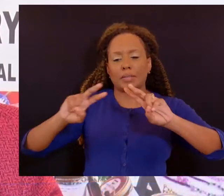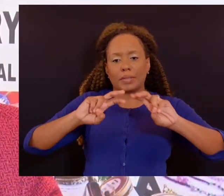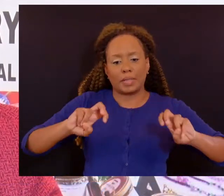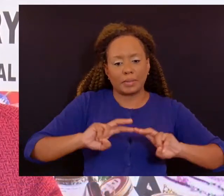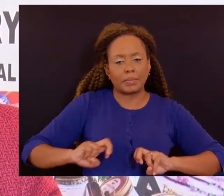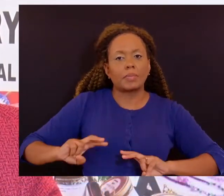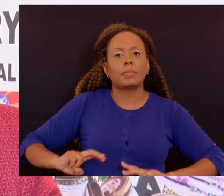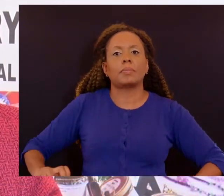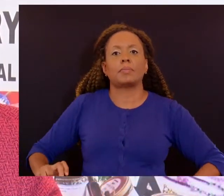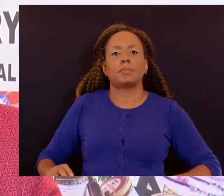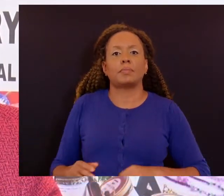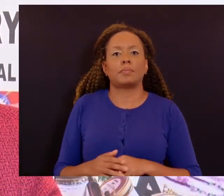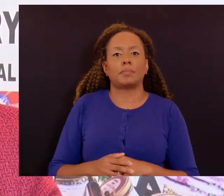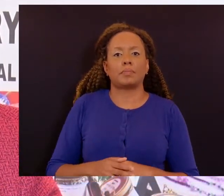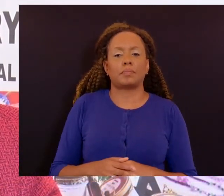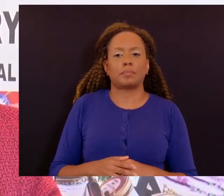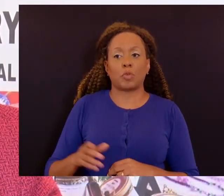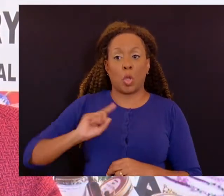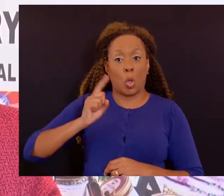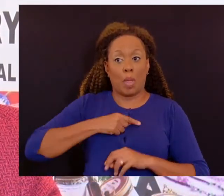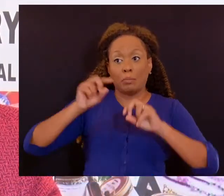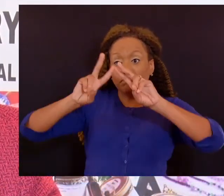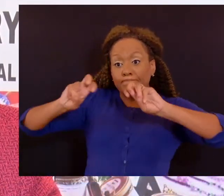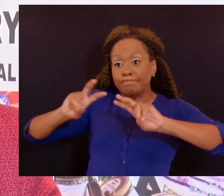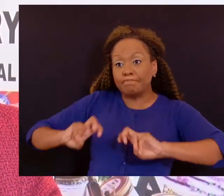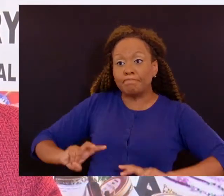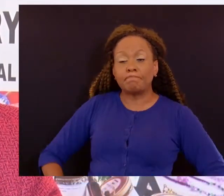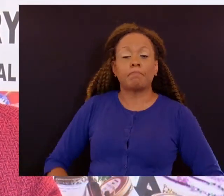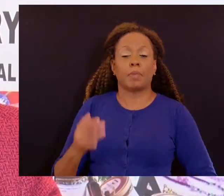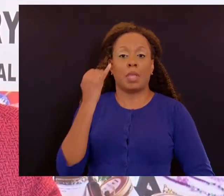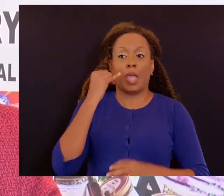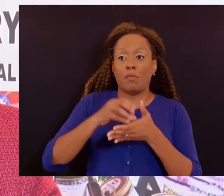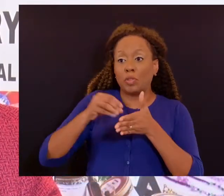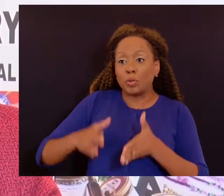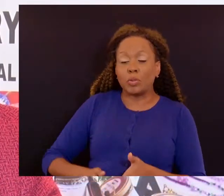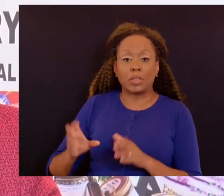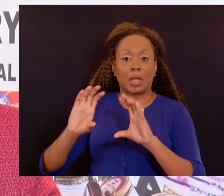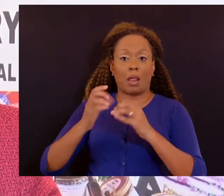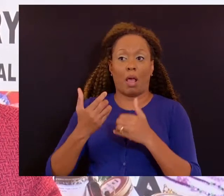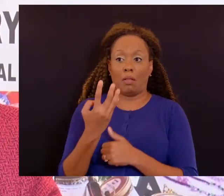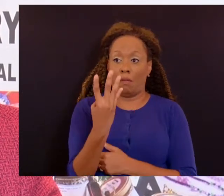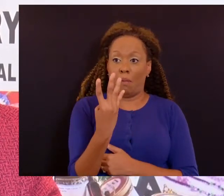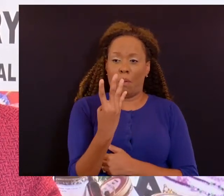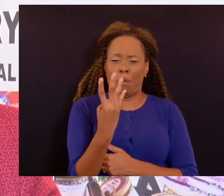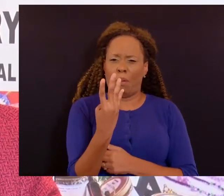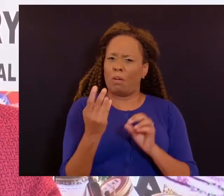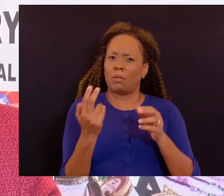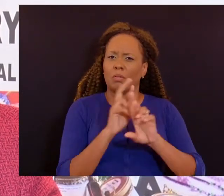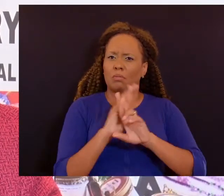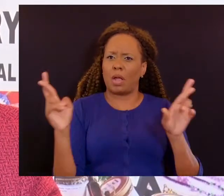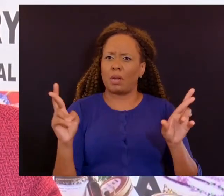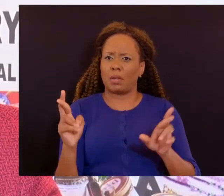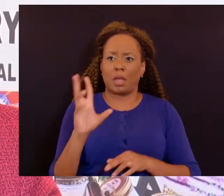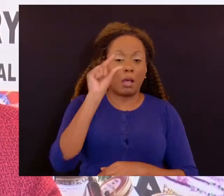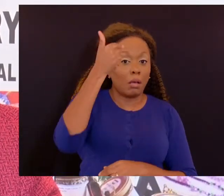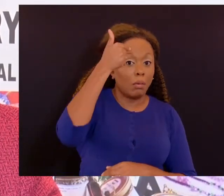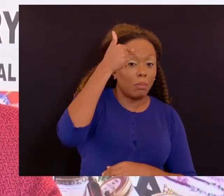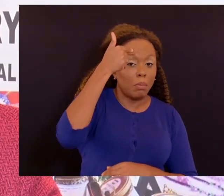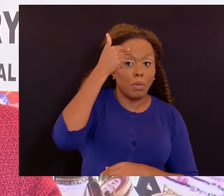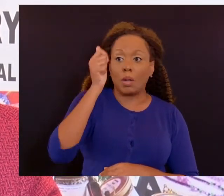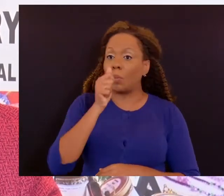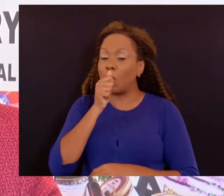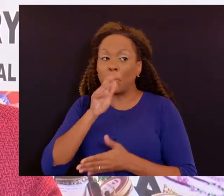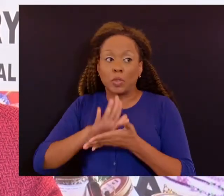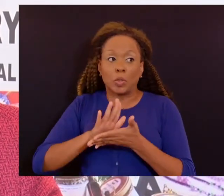rationale basically was to assess the readiness of the Class 4 students, both at public and private